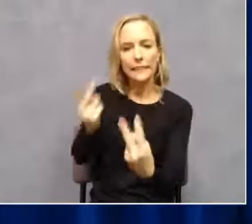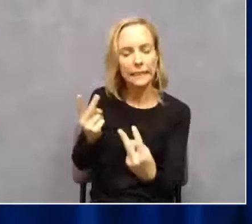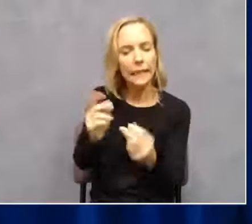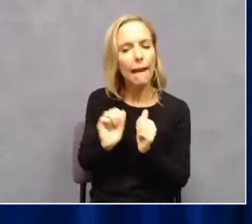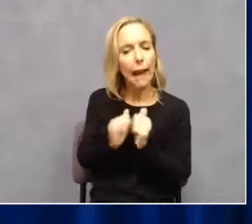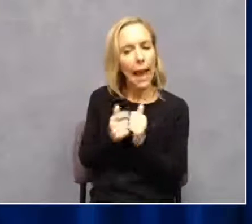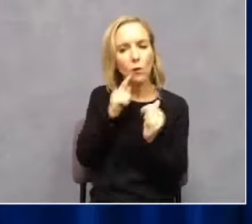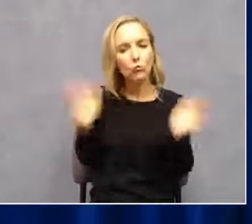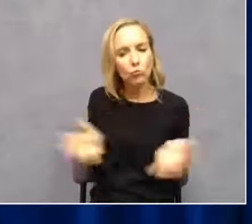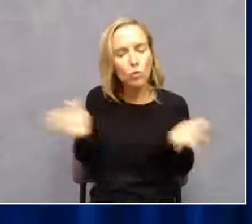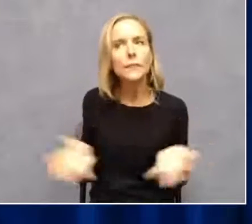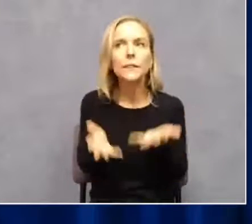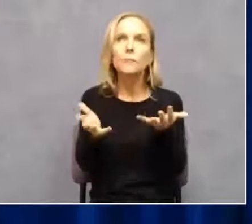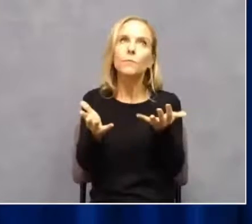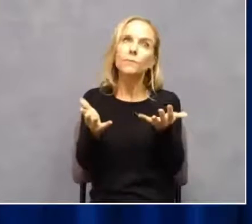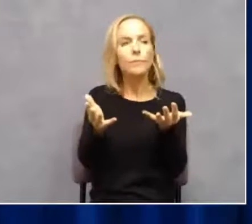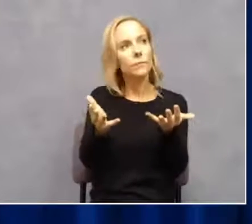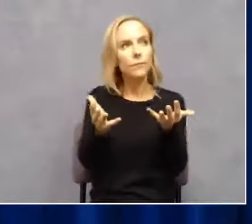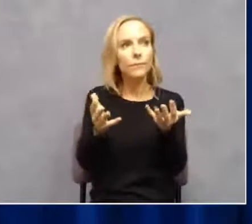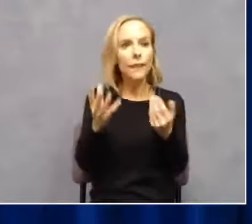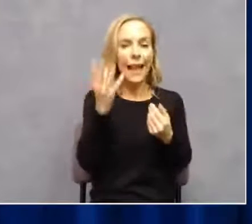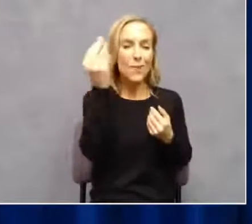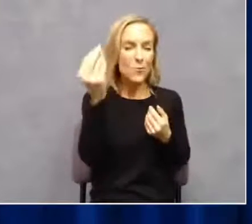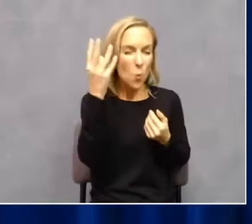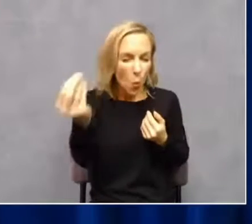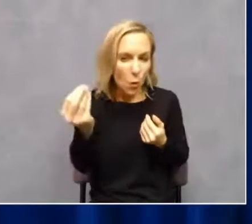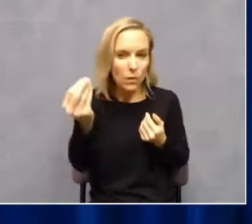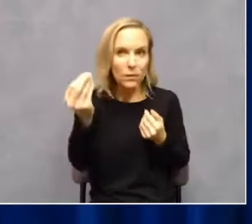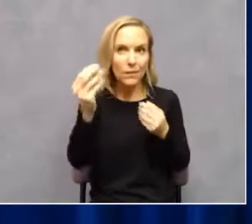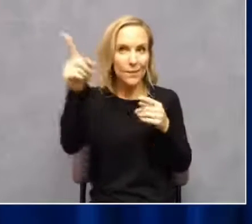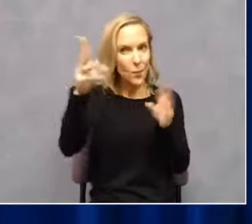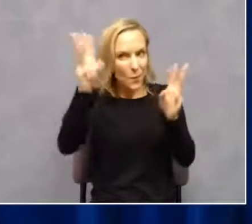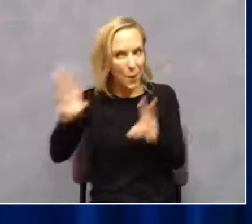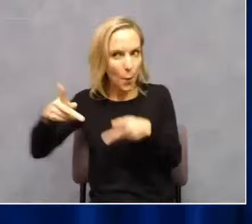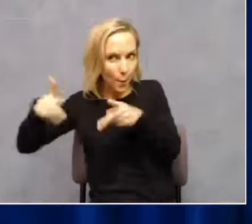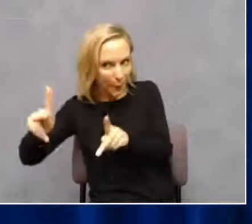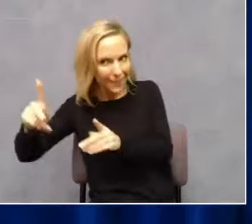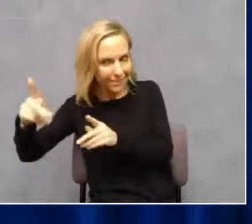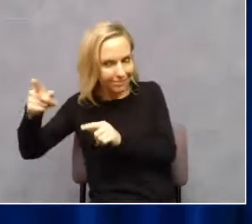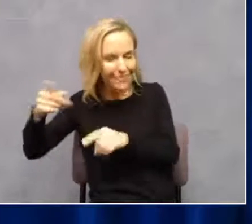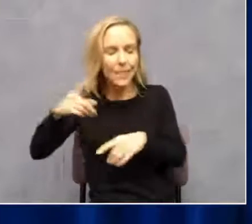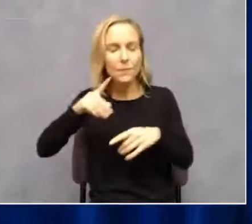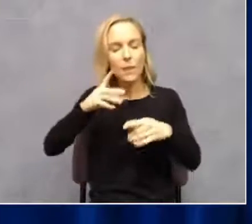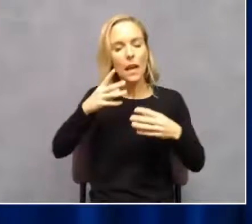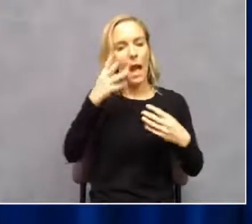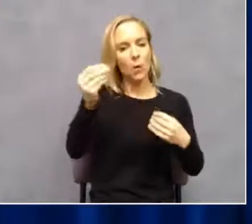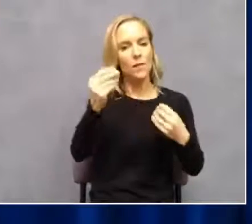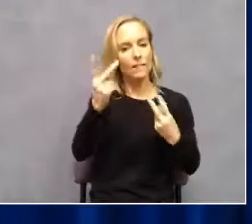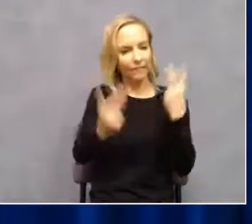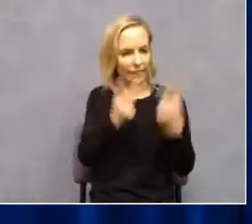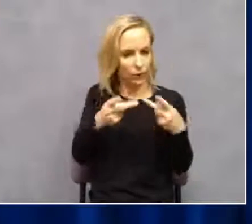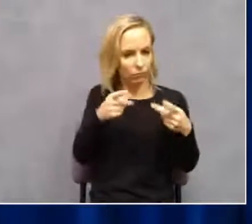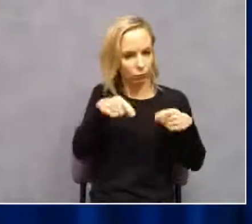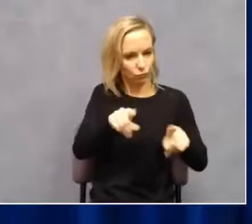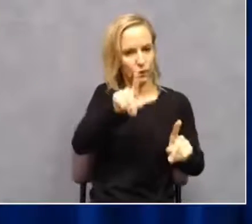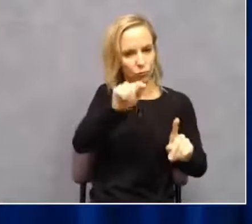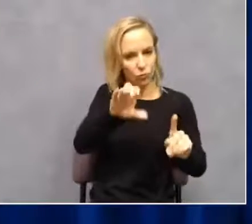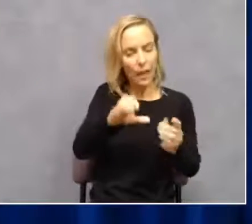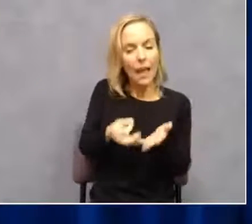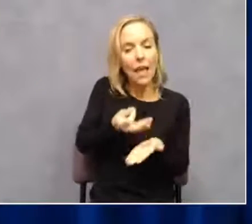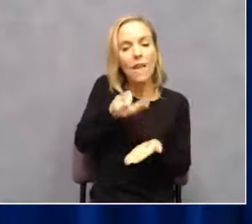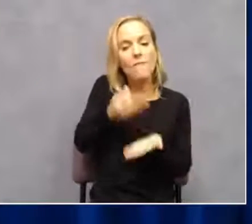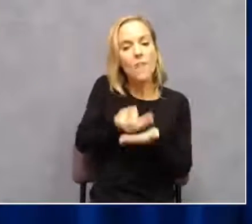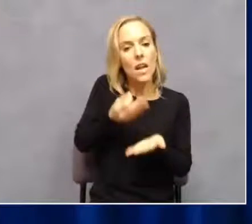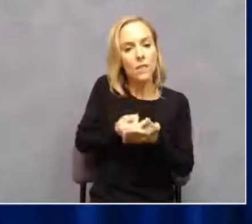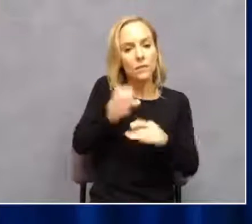encourage more outdoor, weather permitting visitation. And we have some funding to help facilities